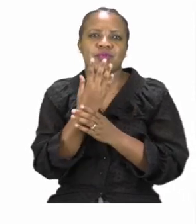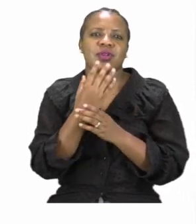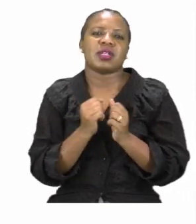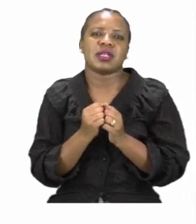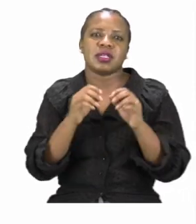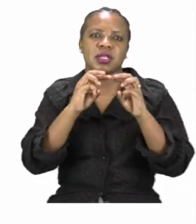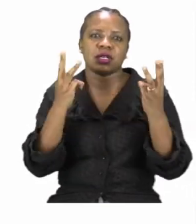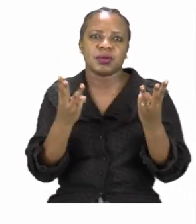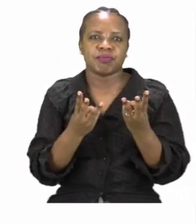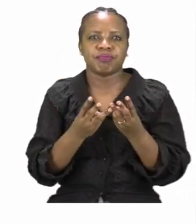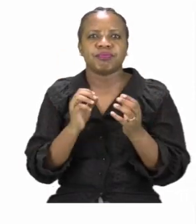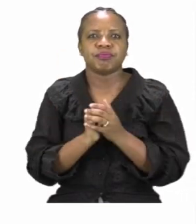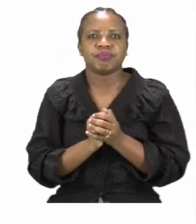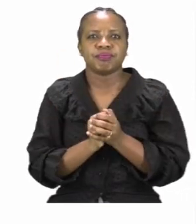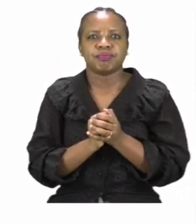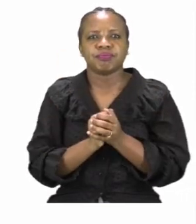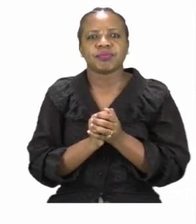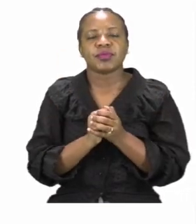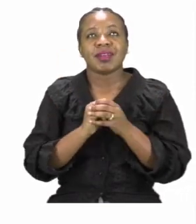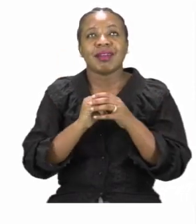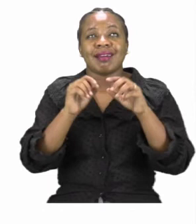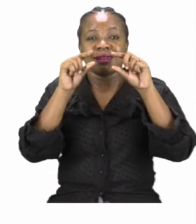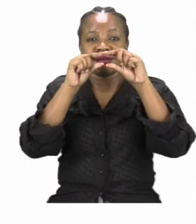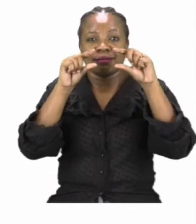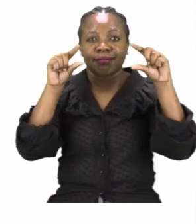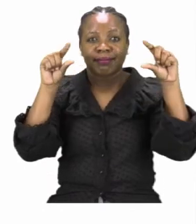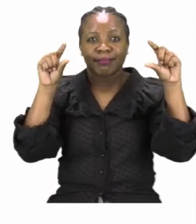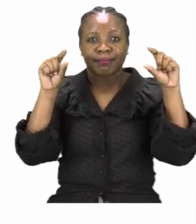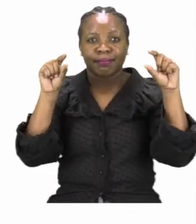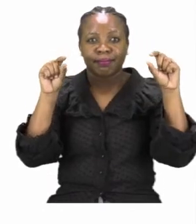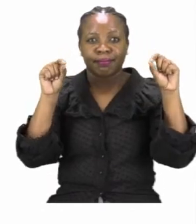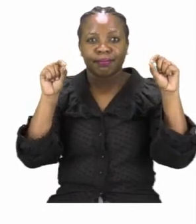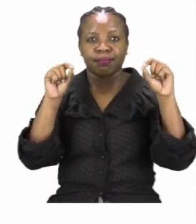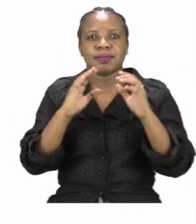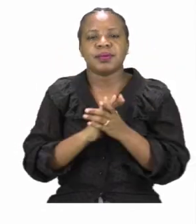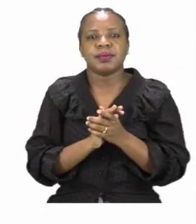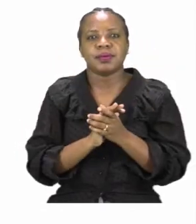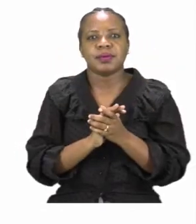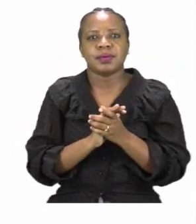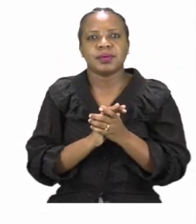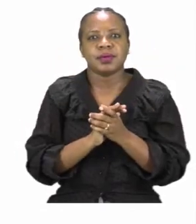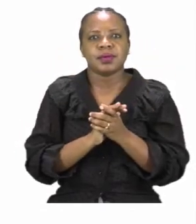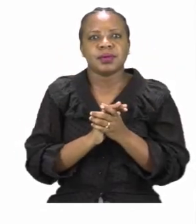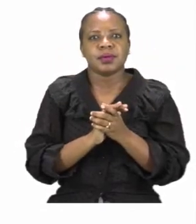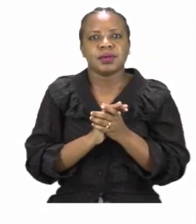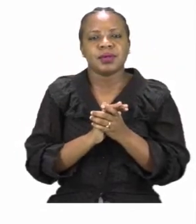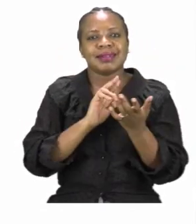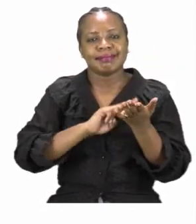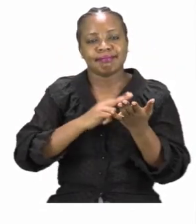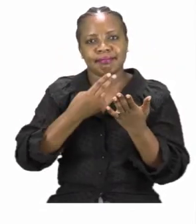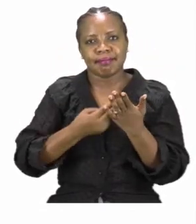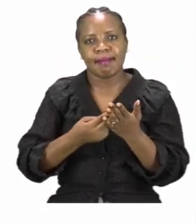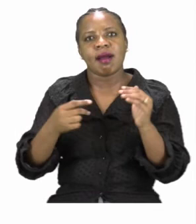like dash. The headband refers to our country's